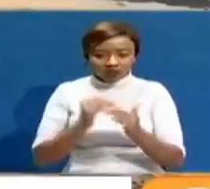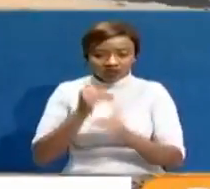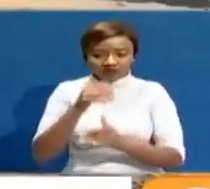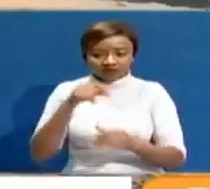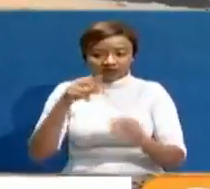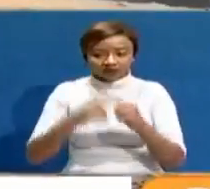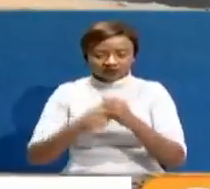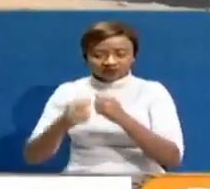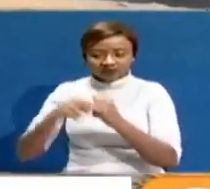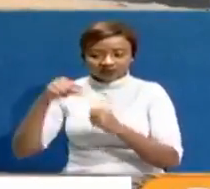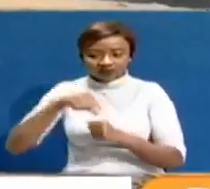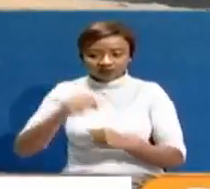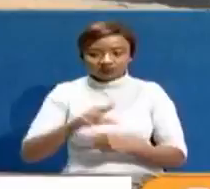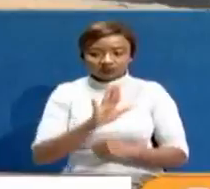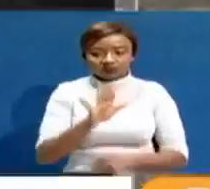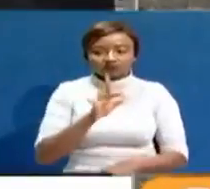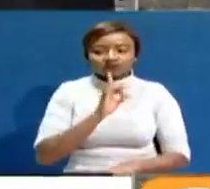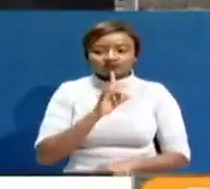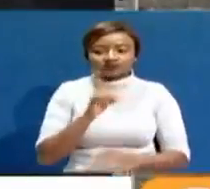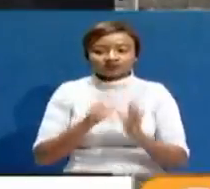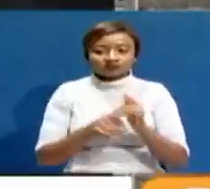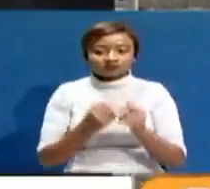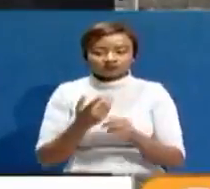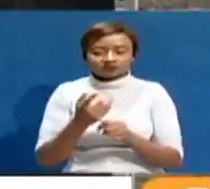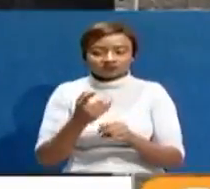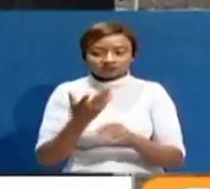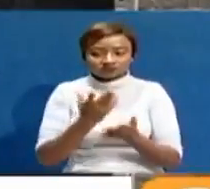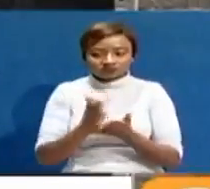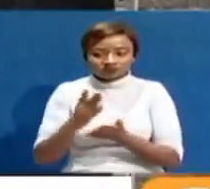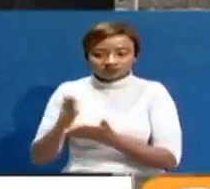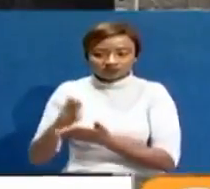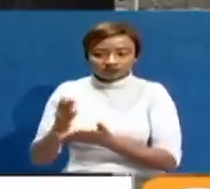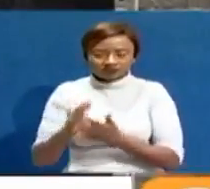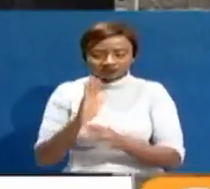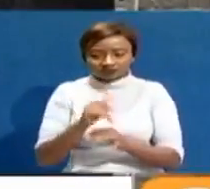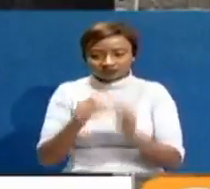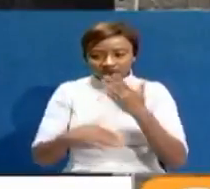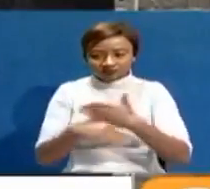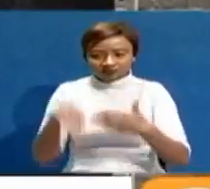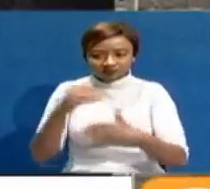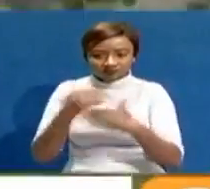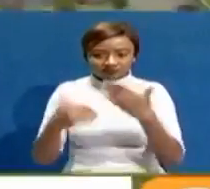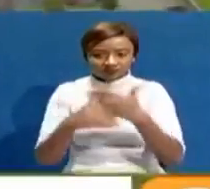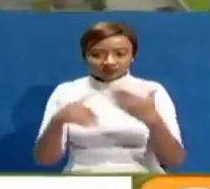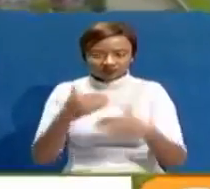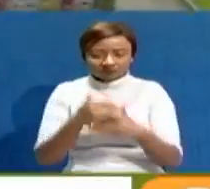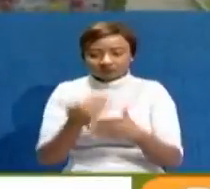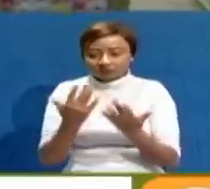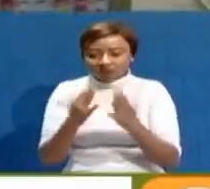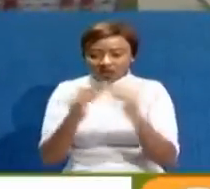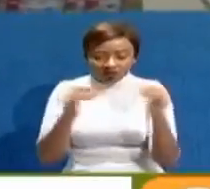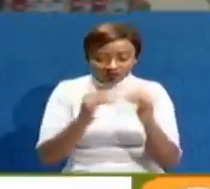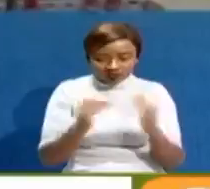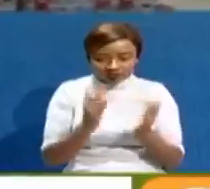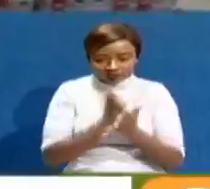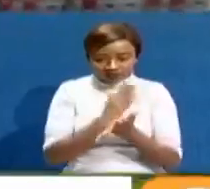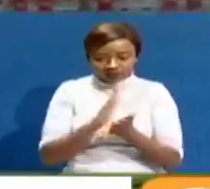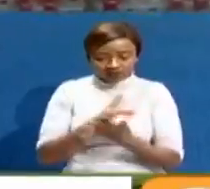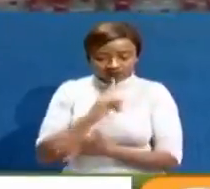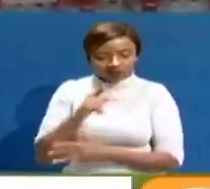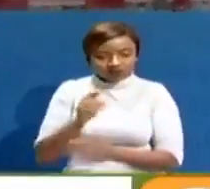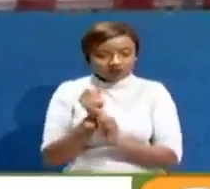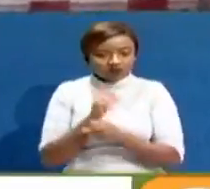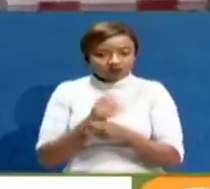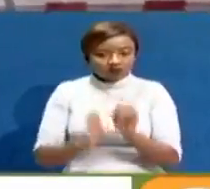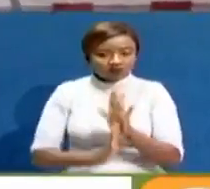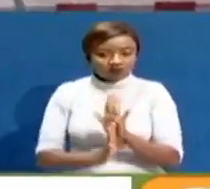contraction. KBSA's depressed credit to the construction and real estate sector and undersupply of new units has triggered the rise, with